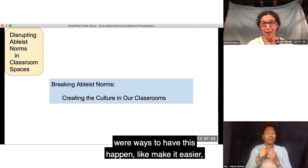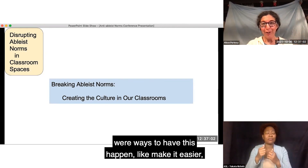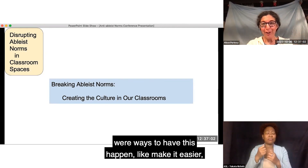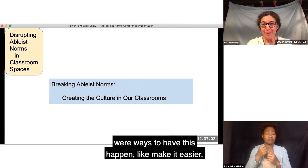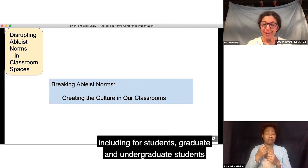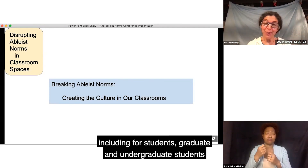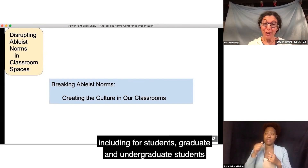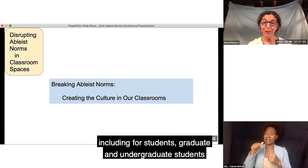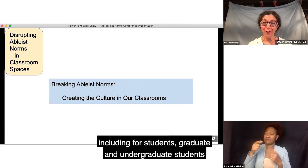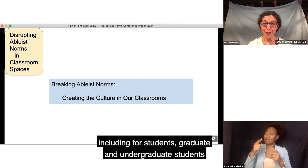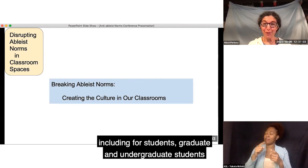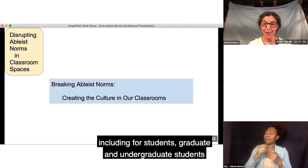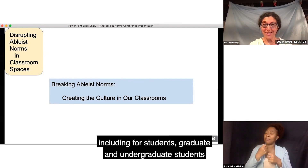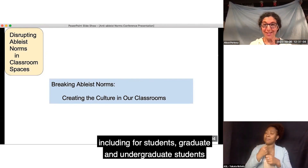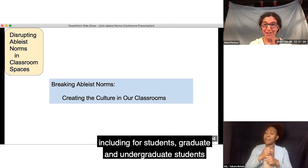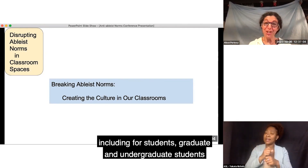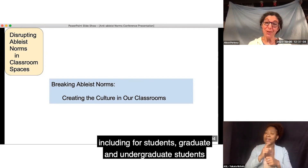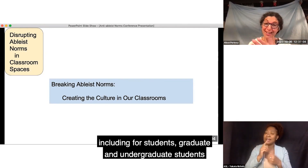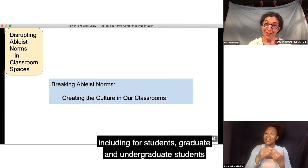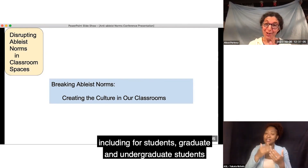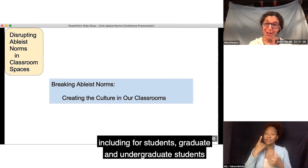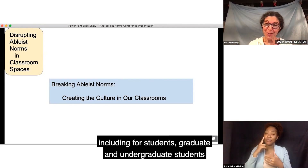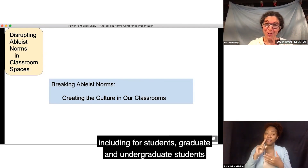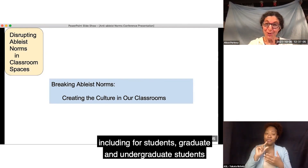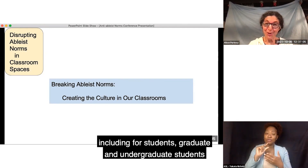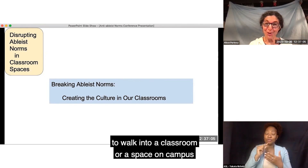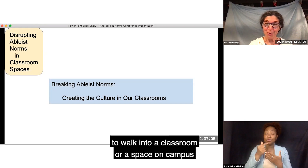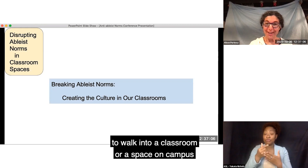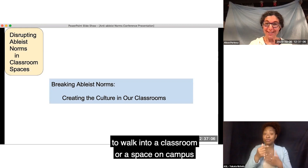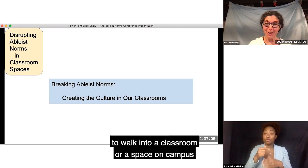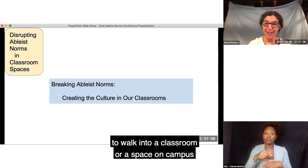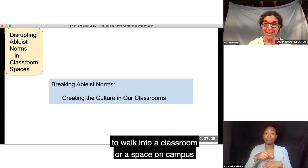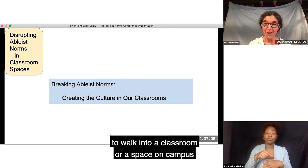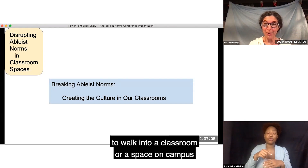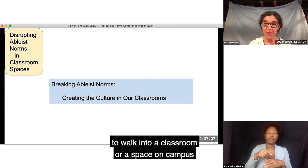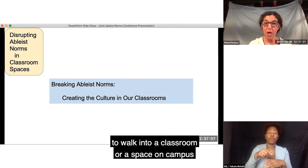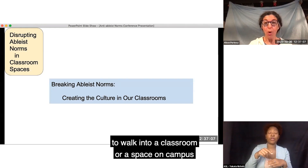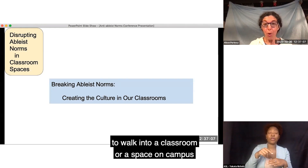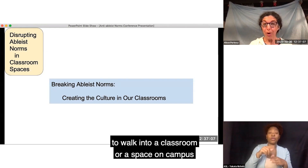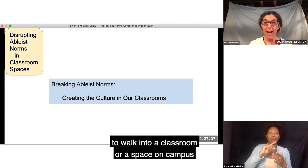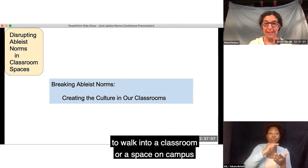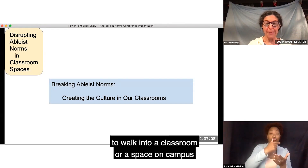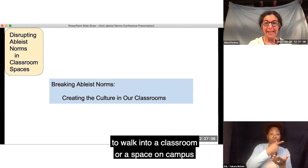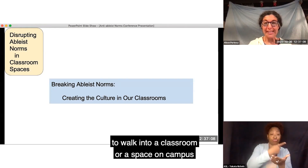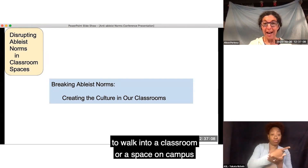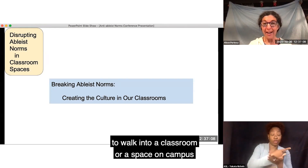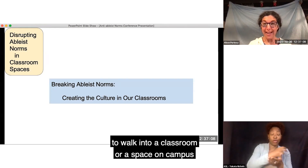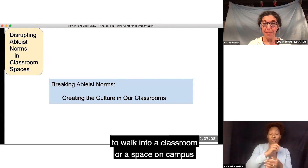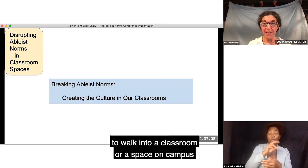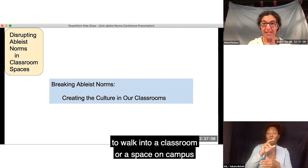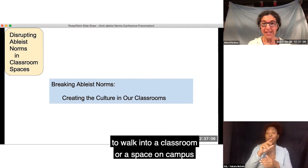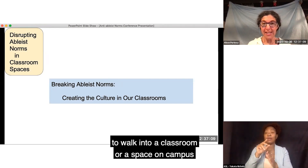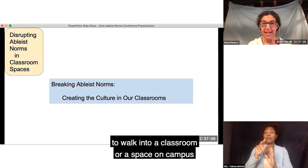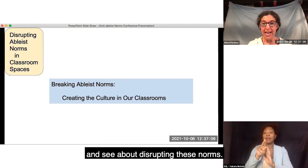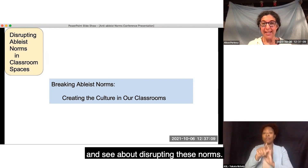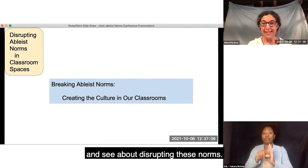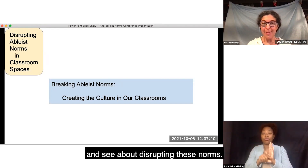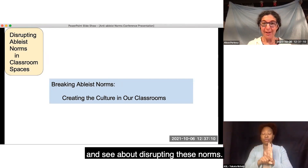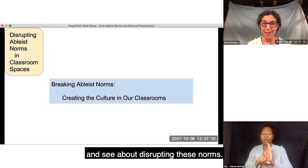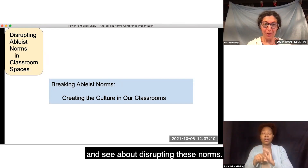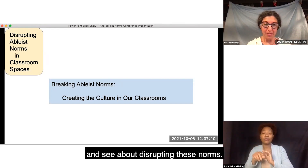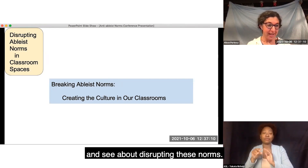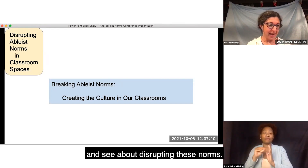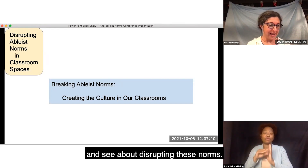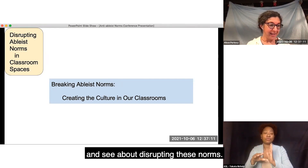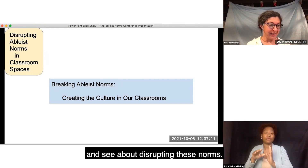easier, including for students, graduate and undergraduate students, to walk into a classroom or a space on campus and see